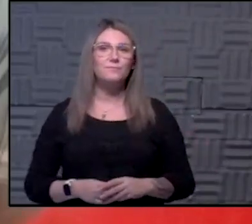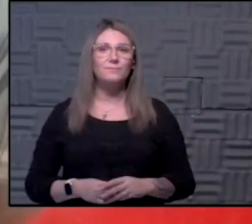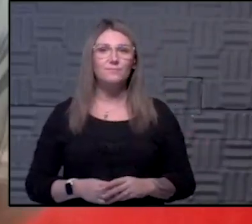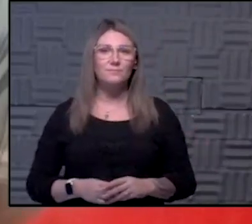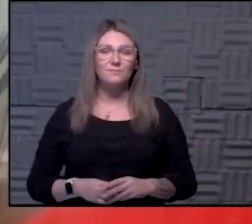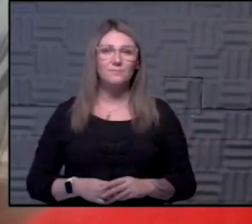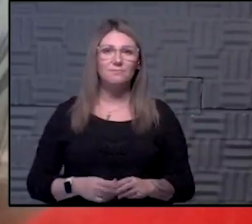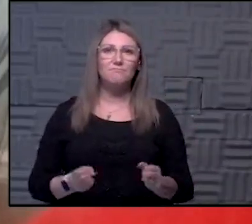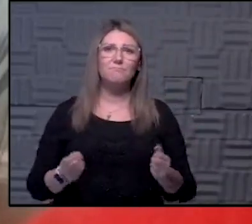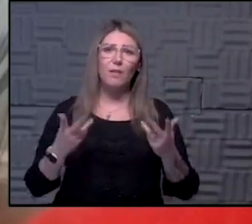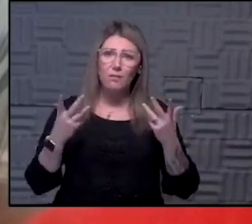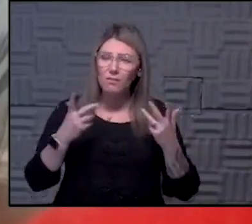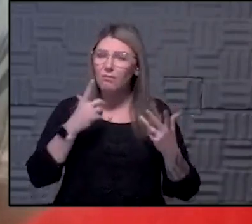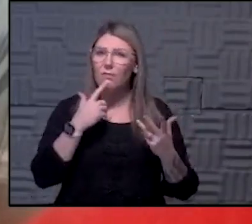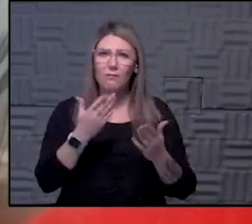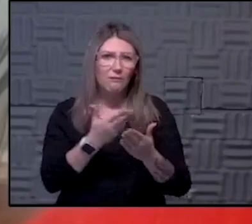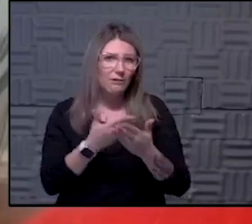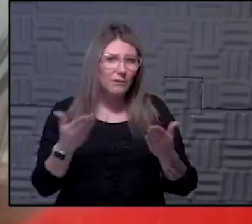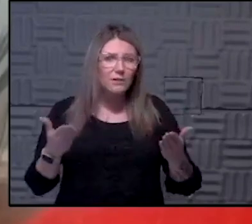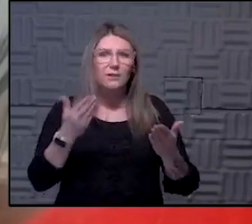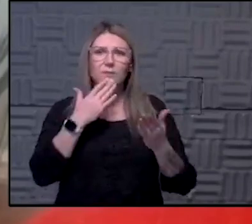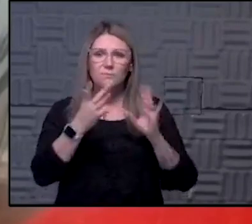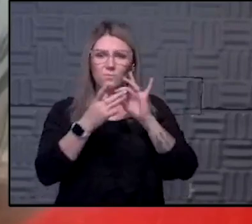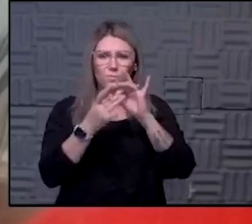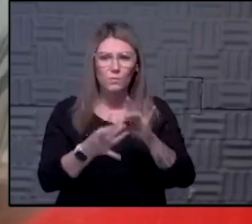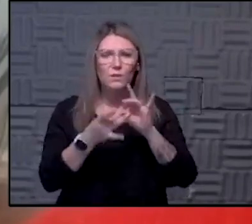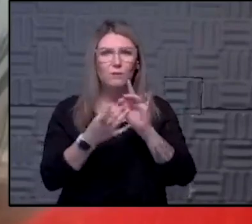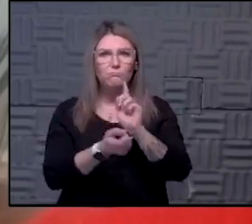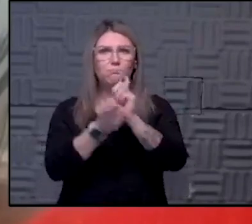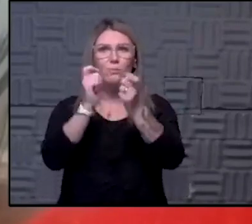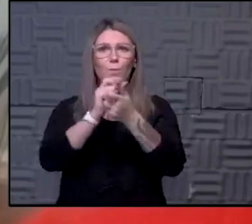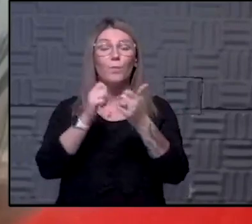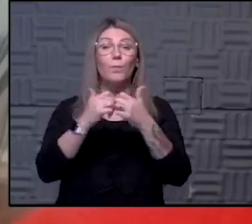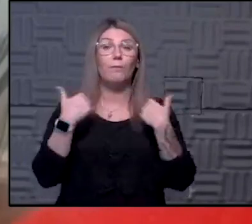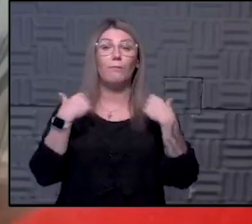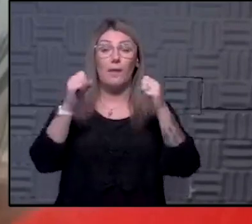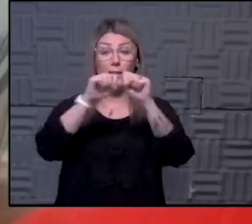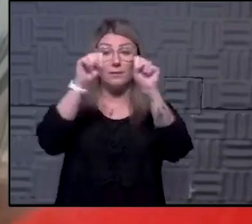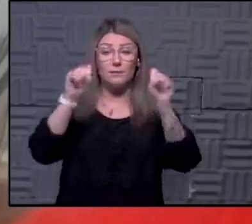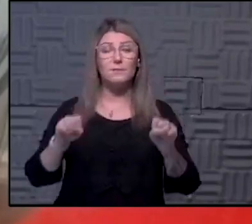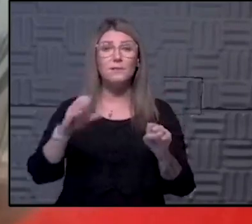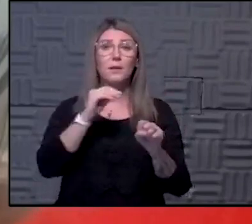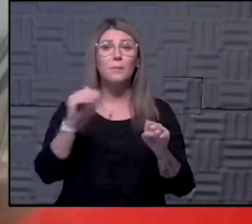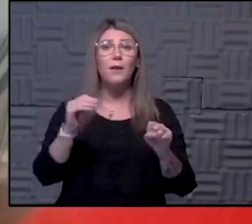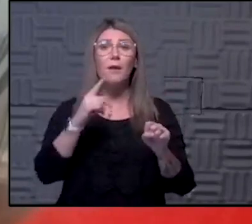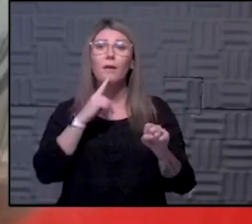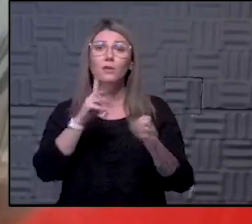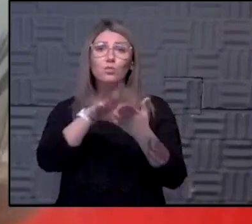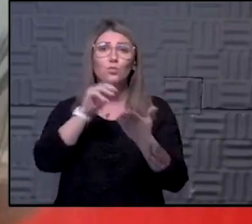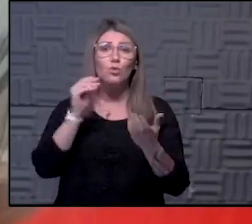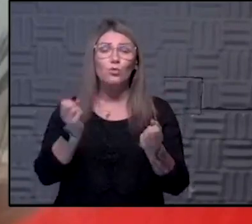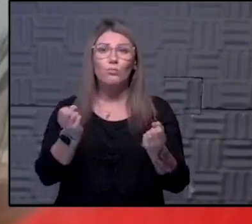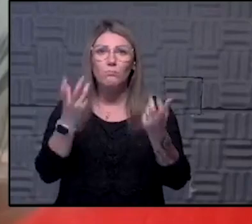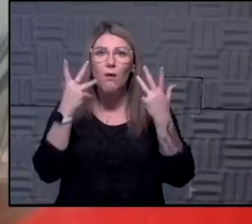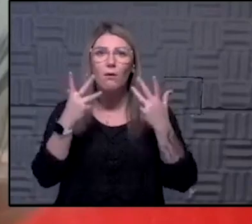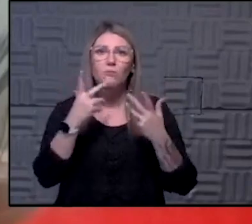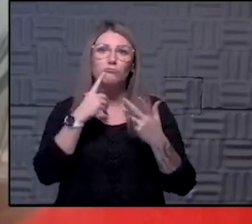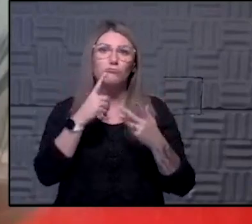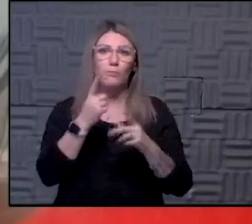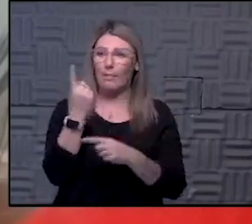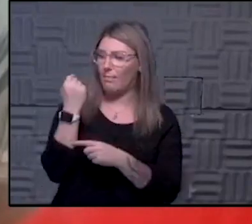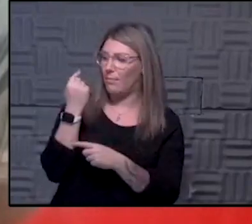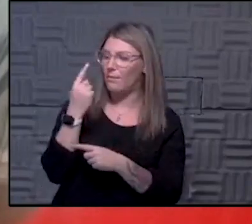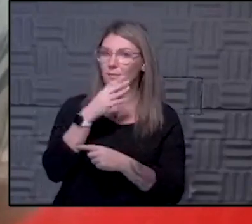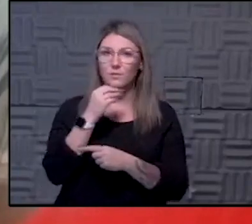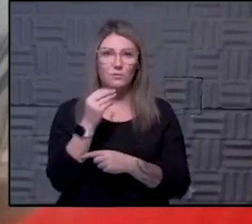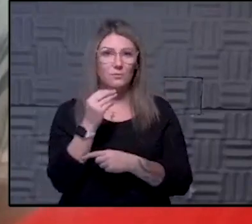of optimizations to our telephony system within the health system. We've got a chance to learn a lot from last year with the